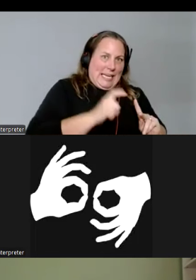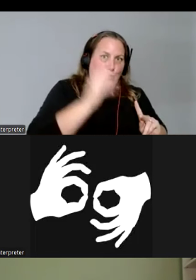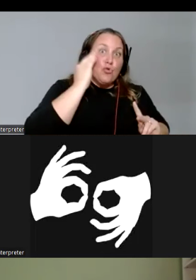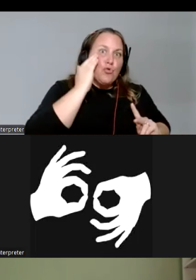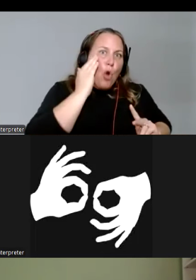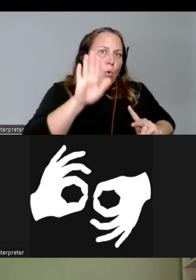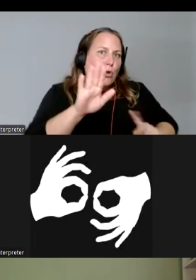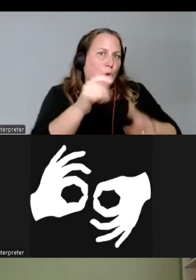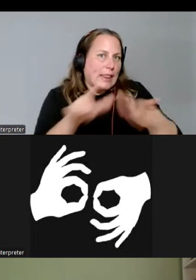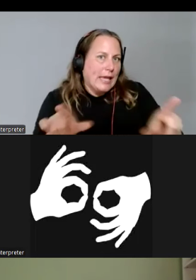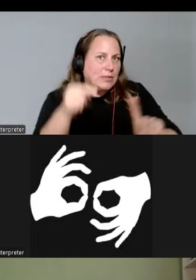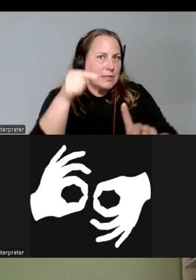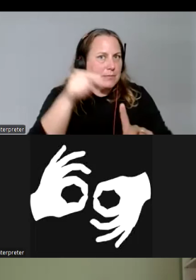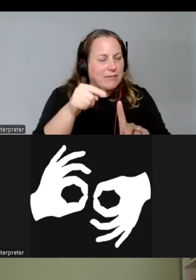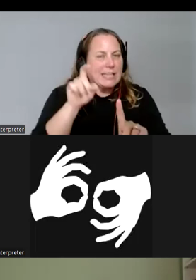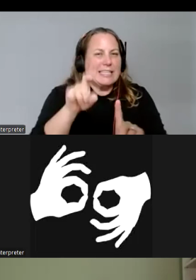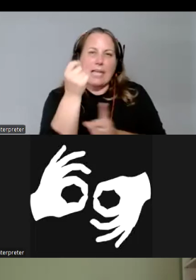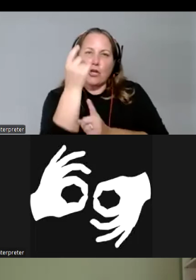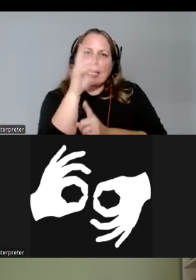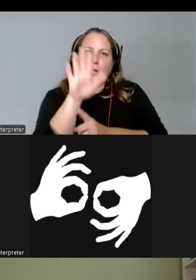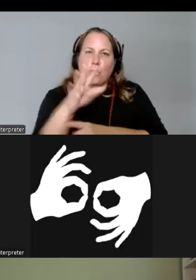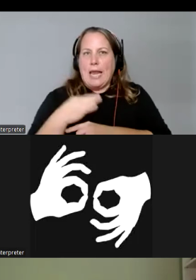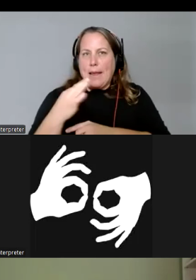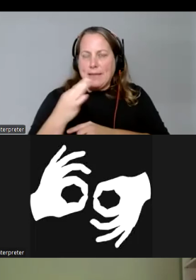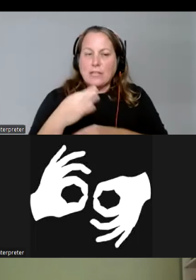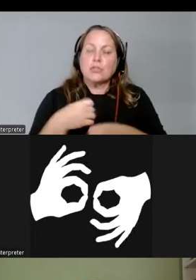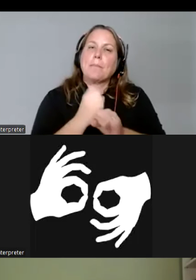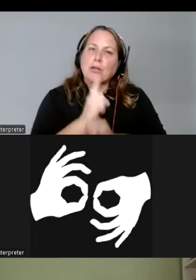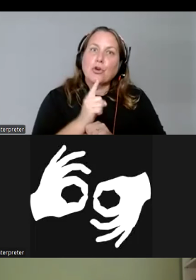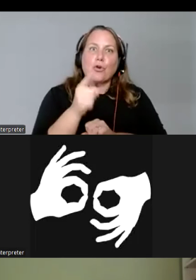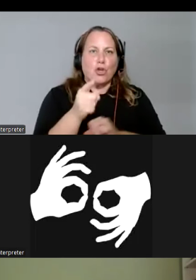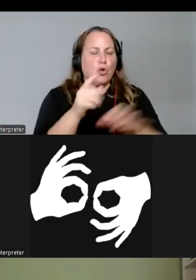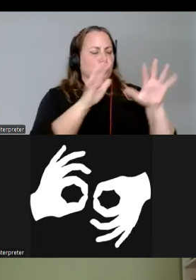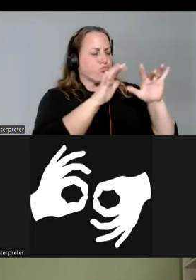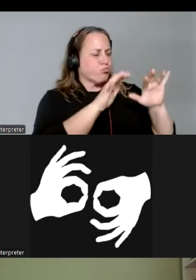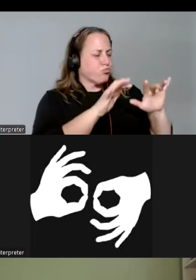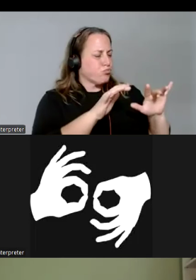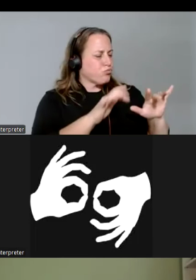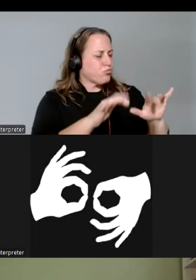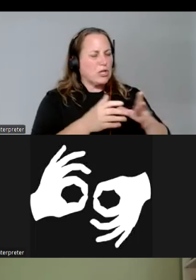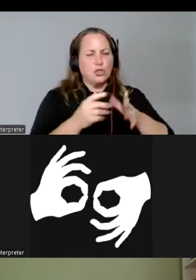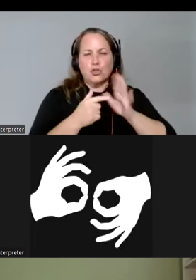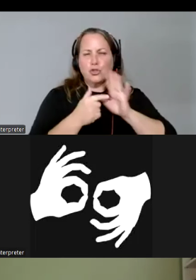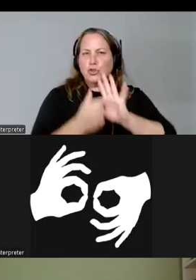to craft your work plan very carefully in a way that shows that you know what you're doing. You want to think about outreach and